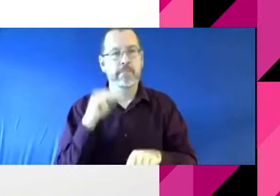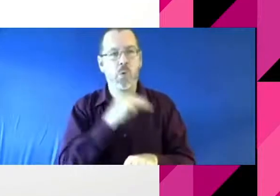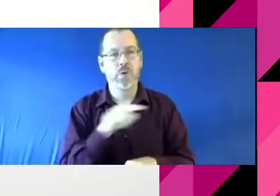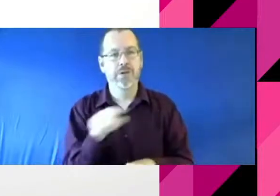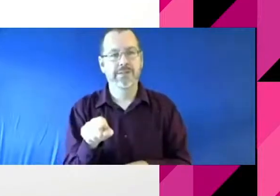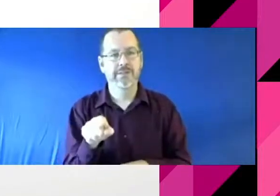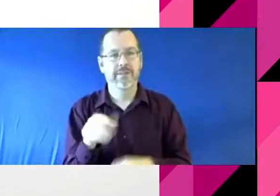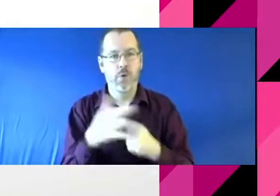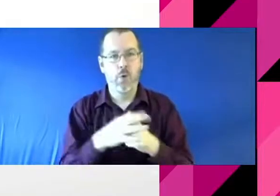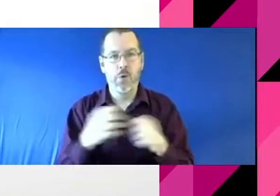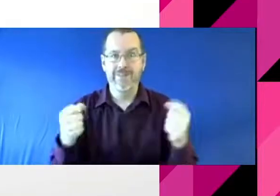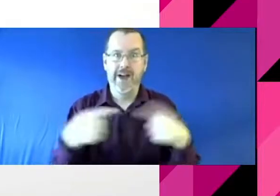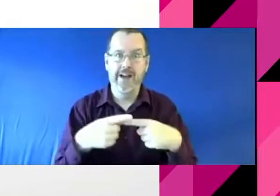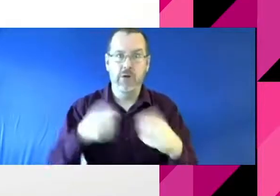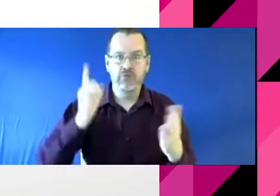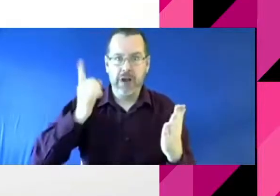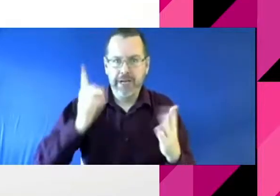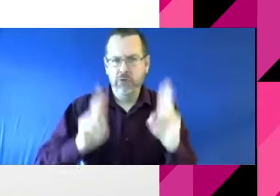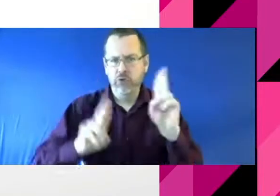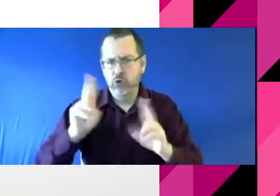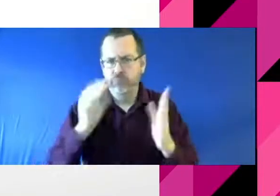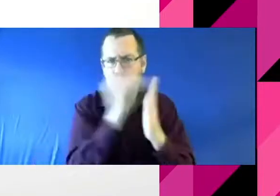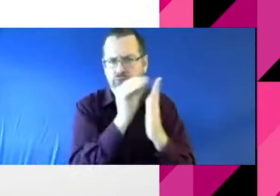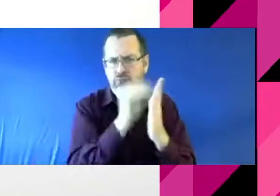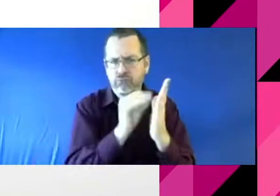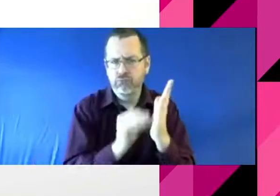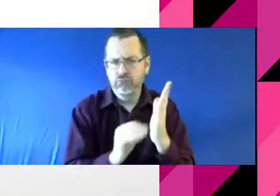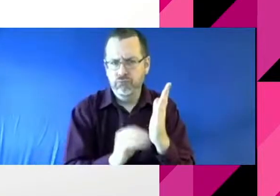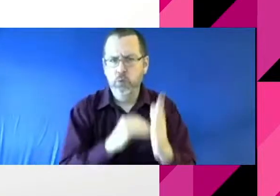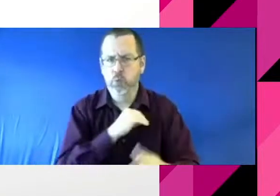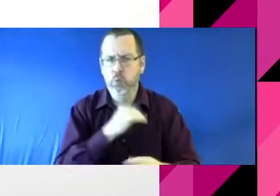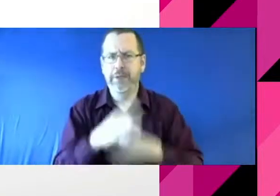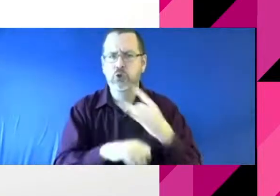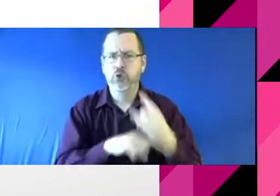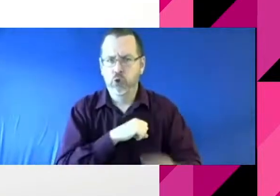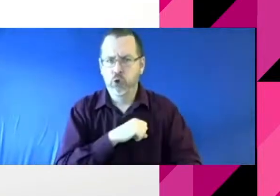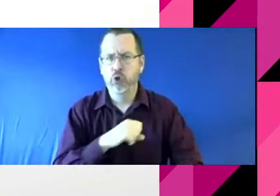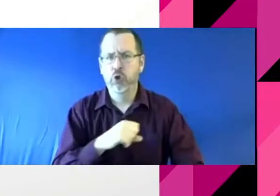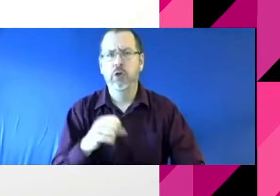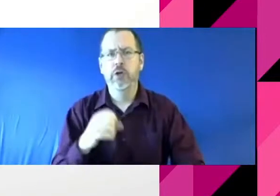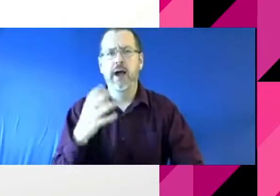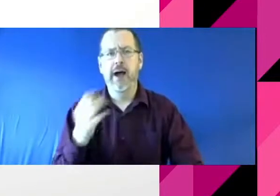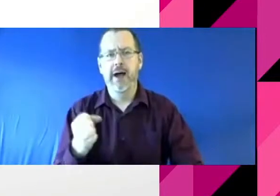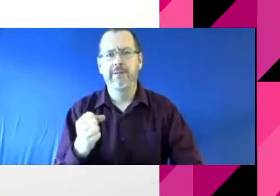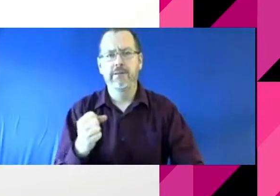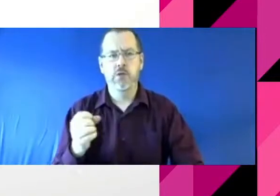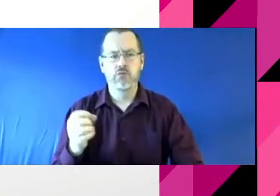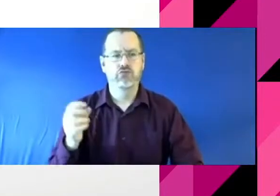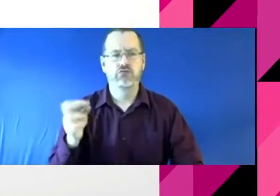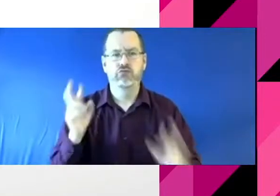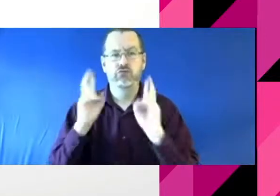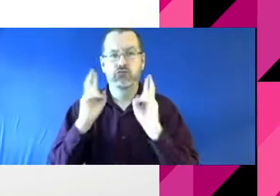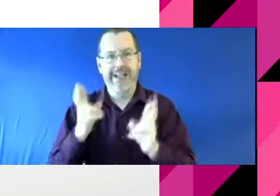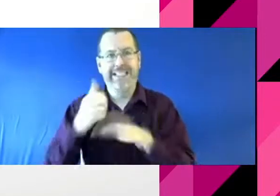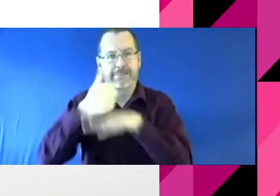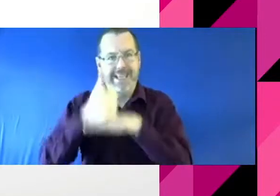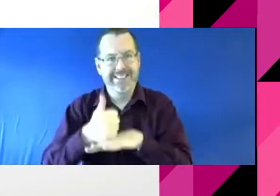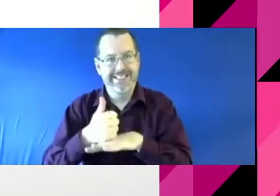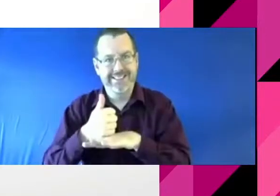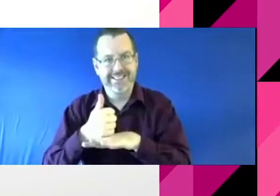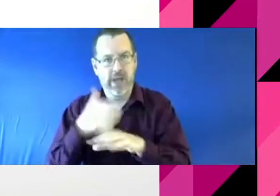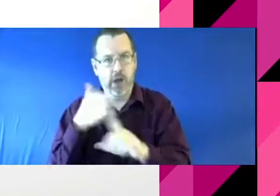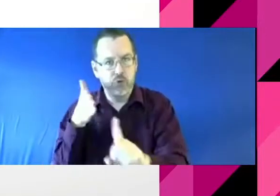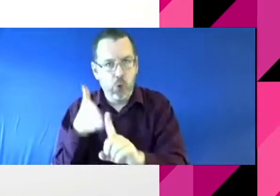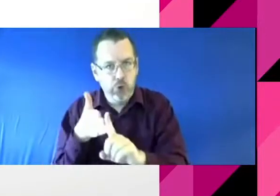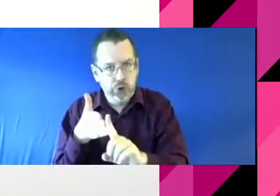the final recommendations that we made to ensure that there's an appropriate rights-based approach with safeguarding as